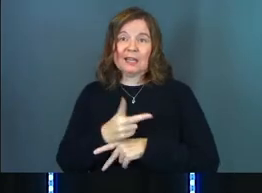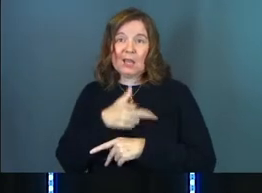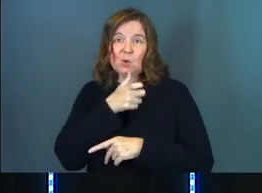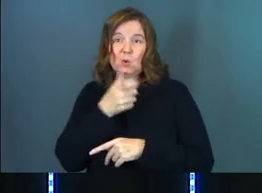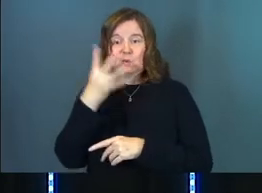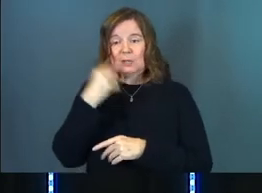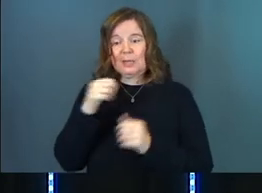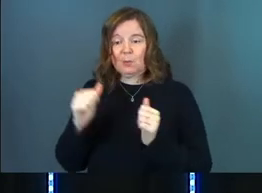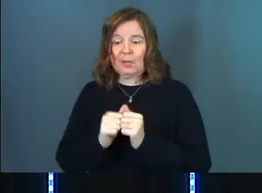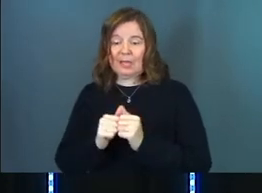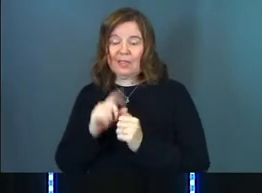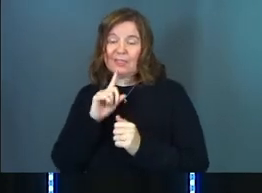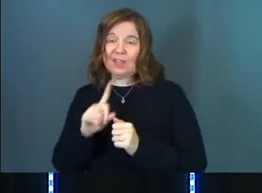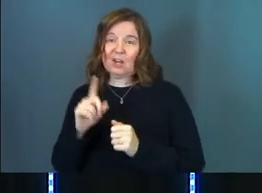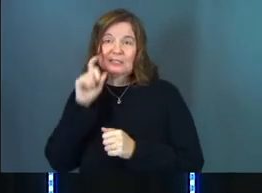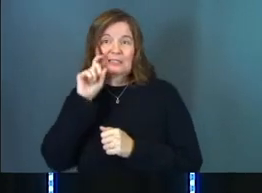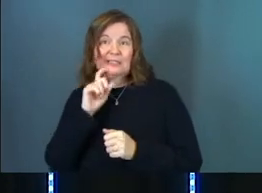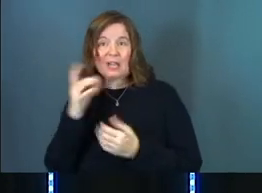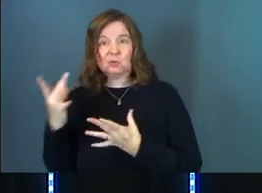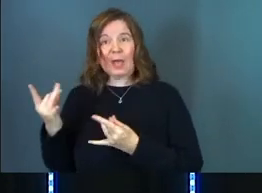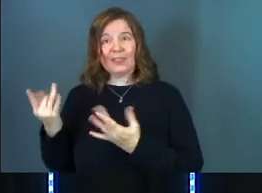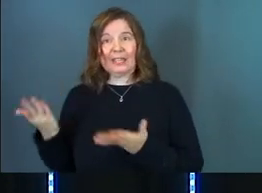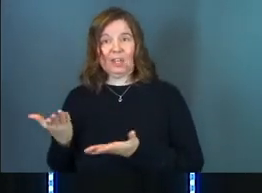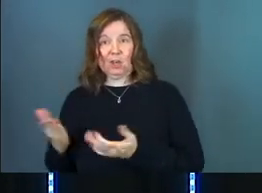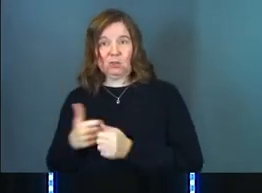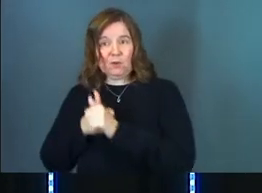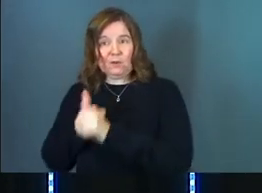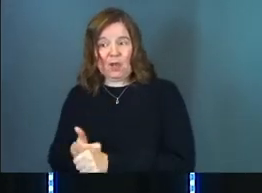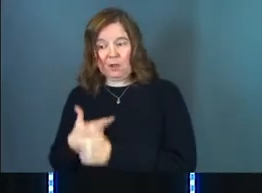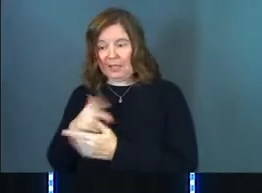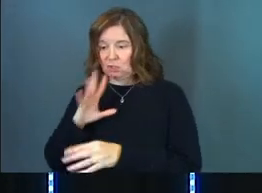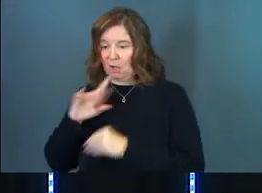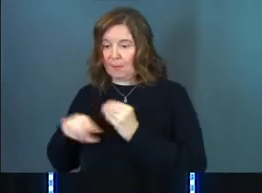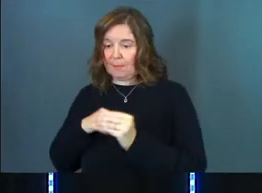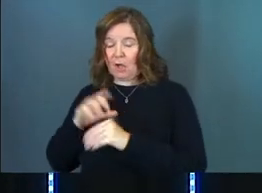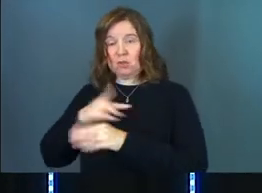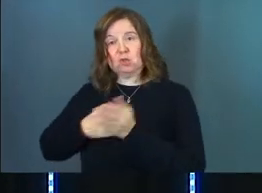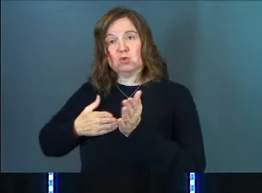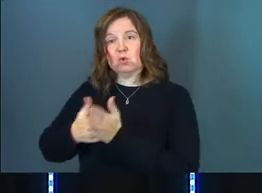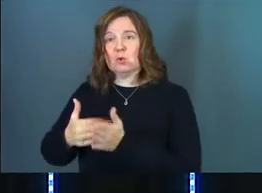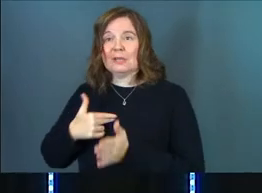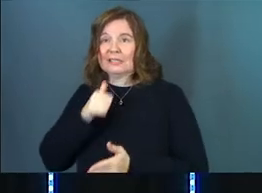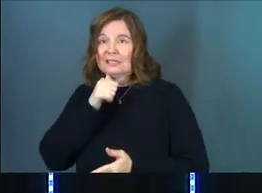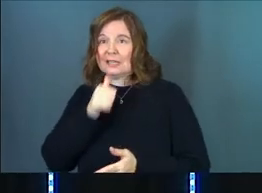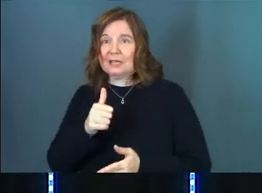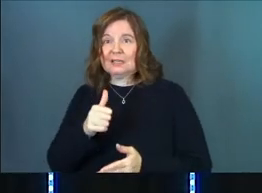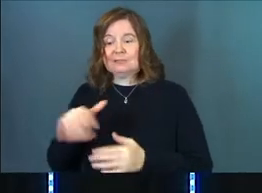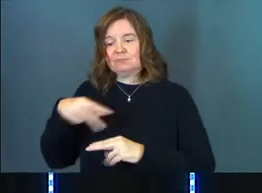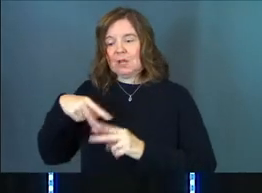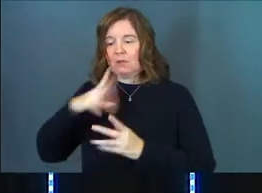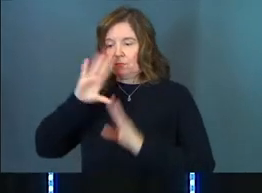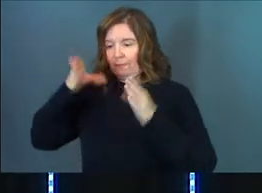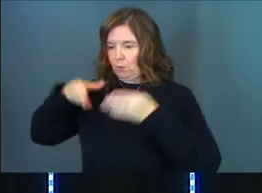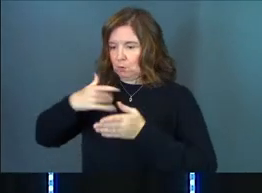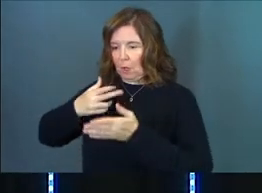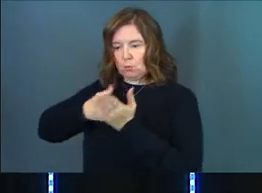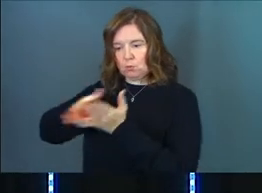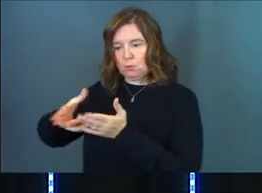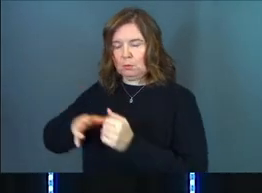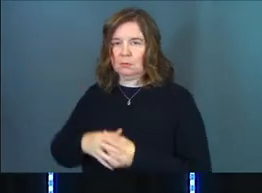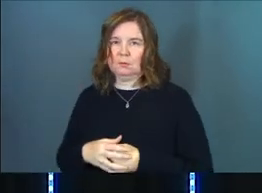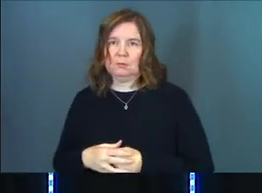cares who you sleep with. There's a sexual ethic here. Like, let's talk about the truth. Let's not dance around the truth.